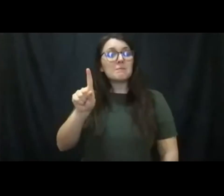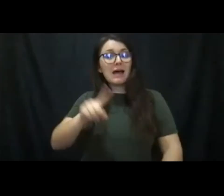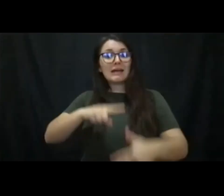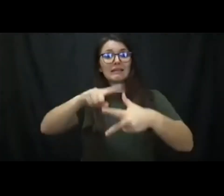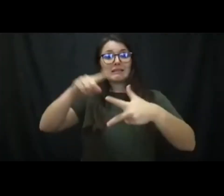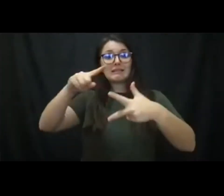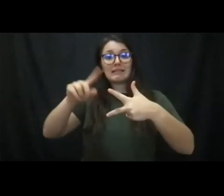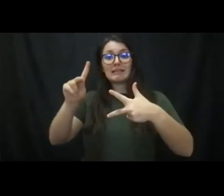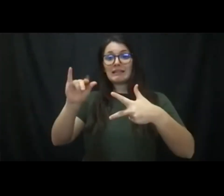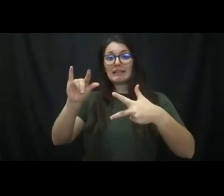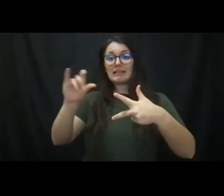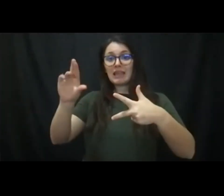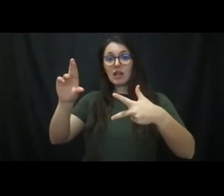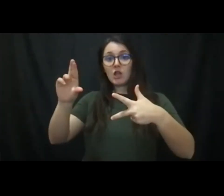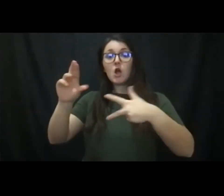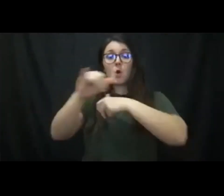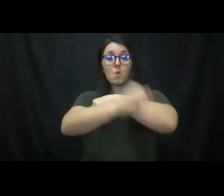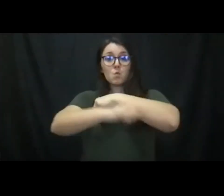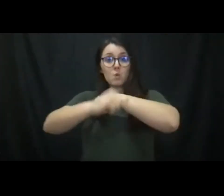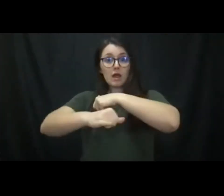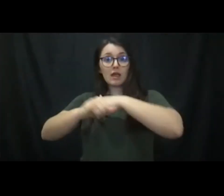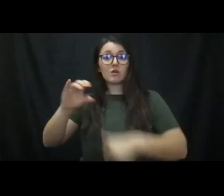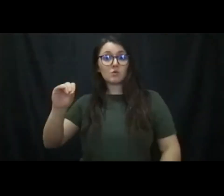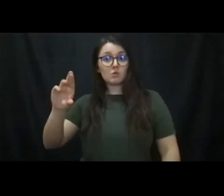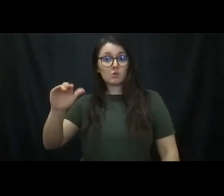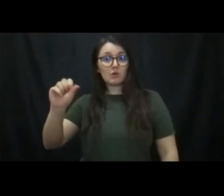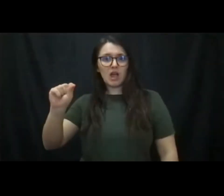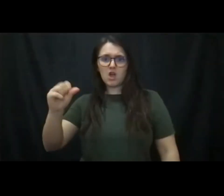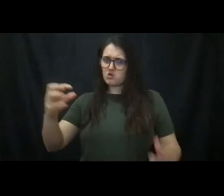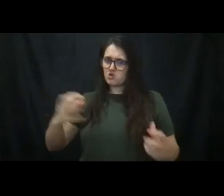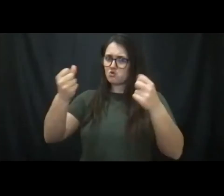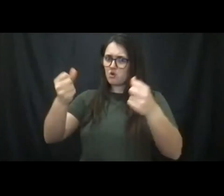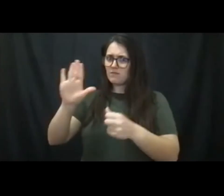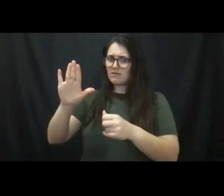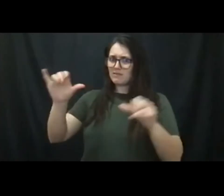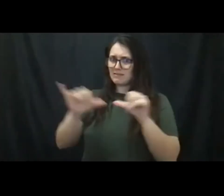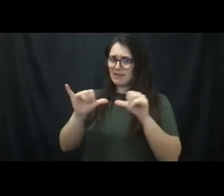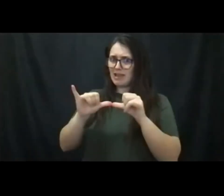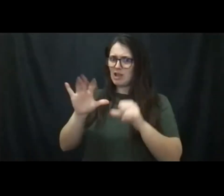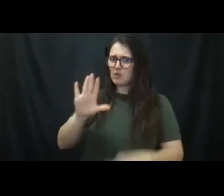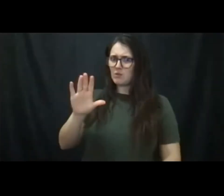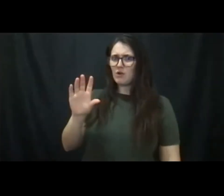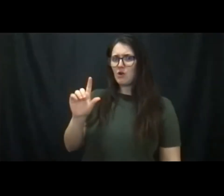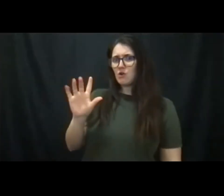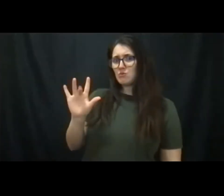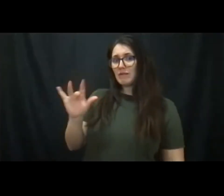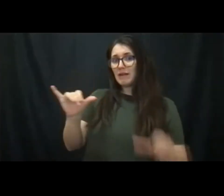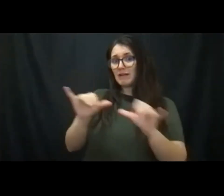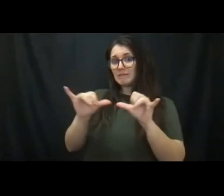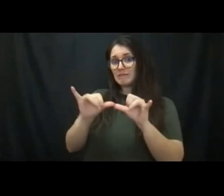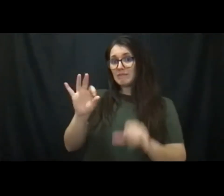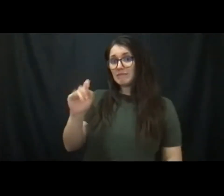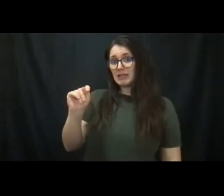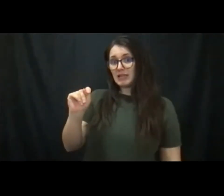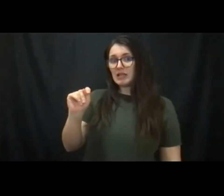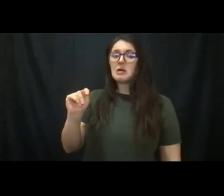whales, orcas, are very strong for their size. They're only about 25 feet long. So only about